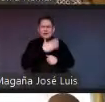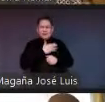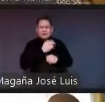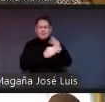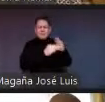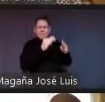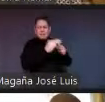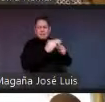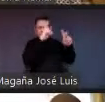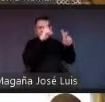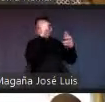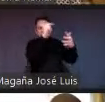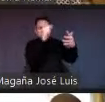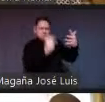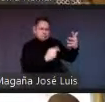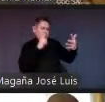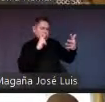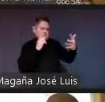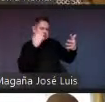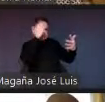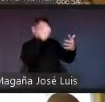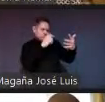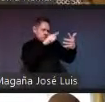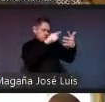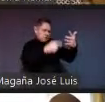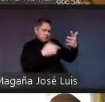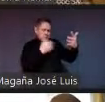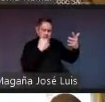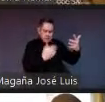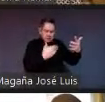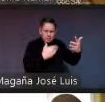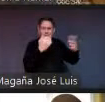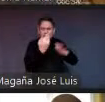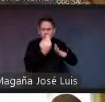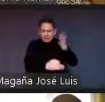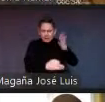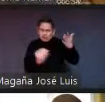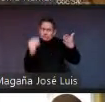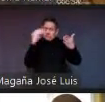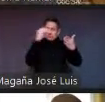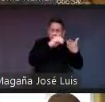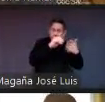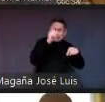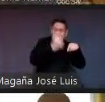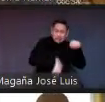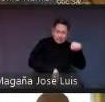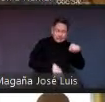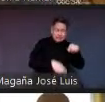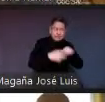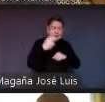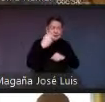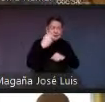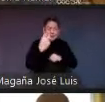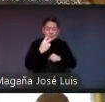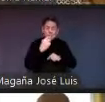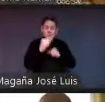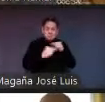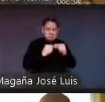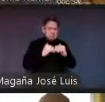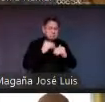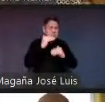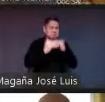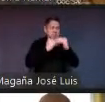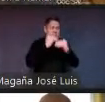too often we are leaving our evaluation at the lower levels of this pyramid, looking purely at things like learner satisfaction or